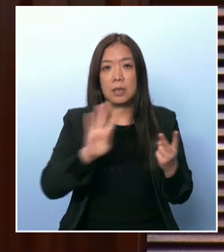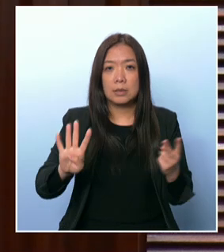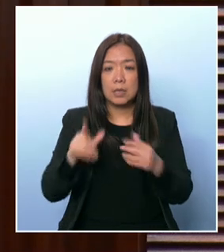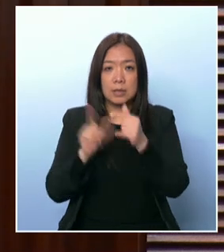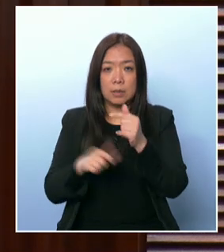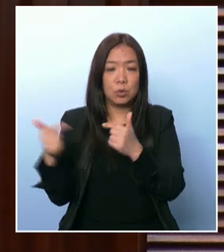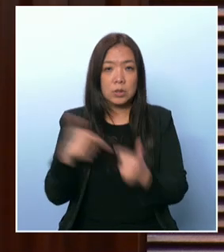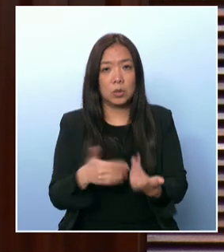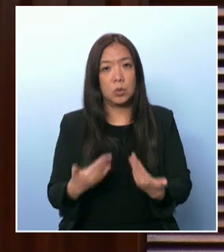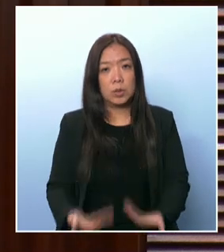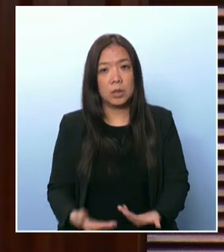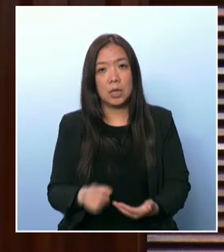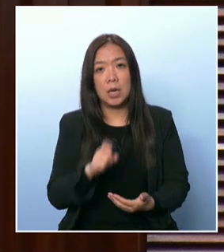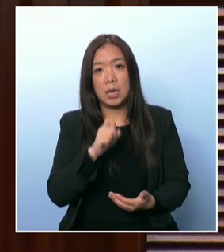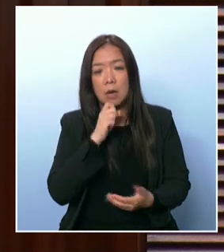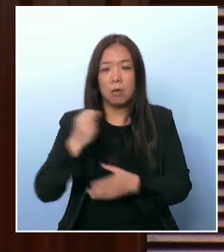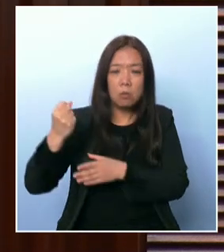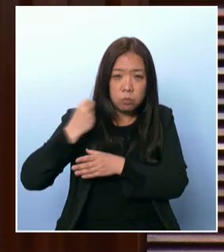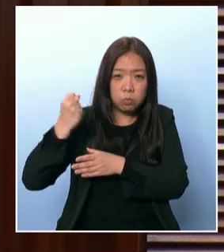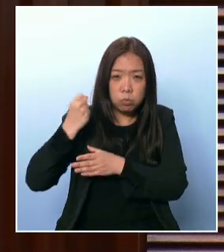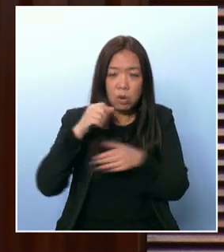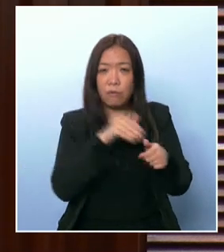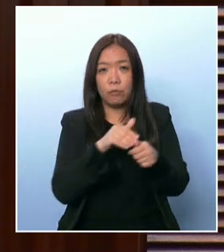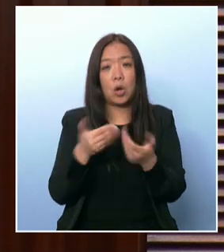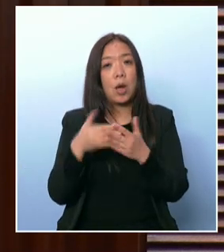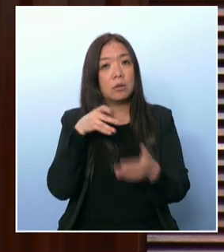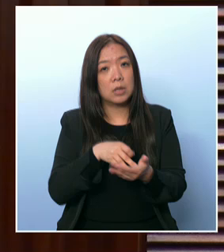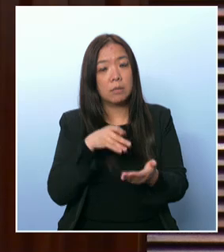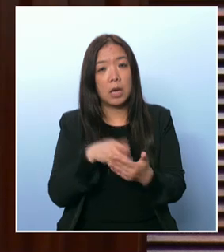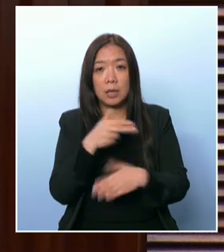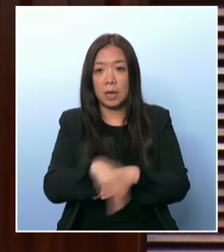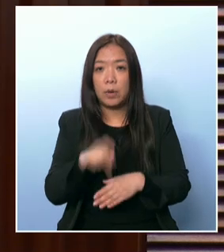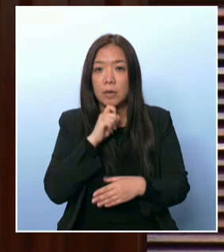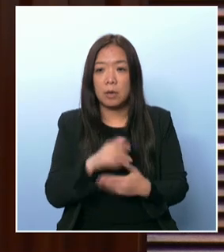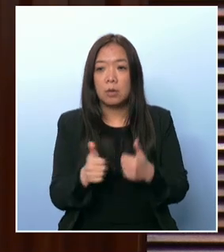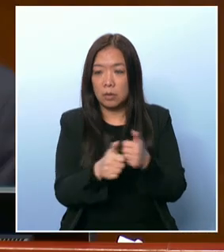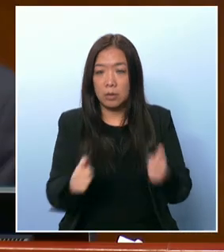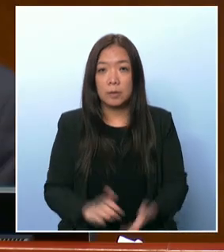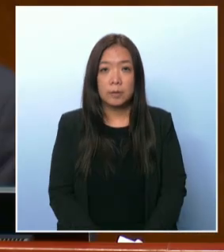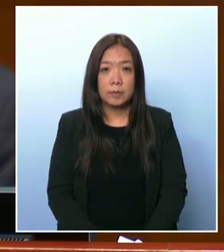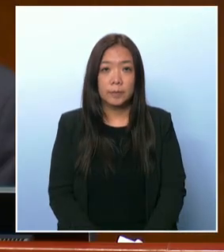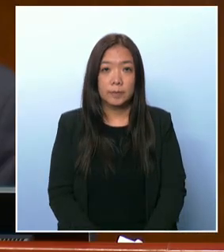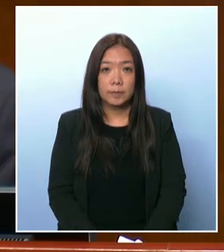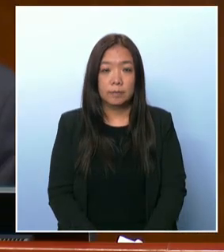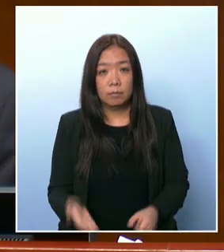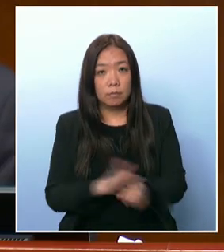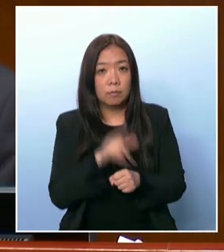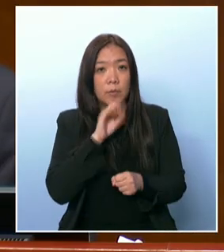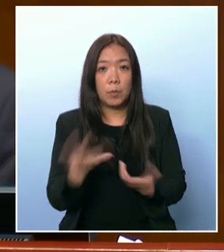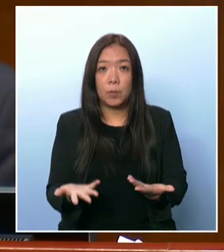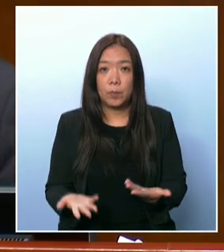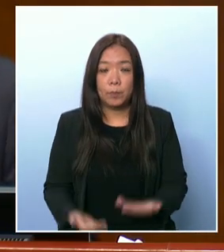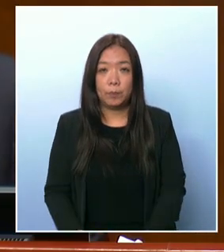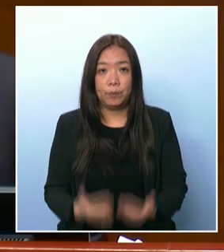paragraph 8. Now, since October 2024, we have done our best in